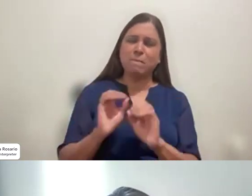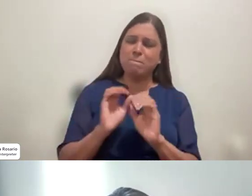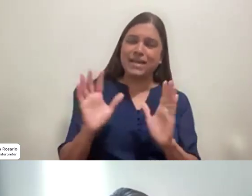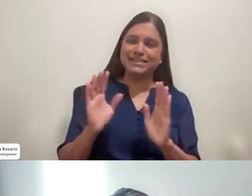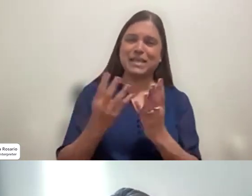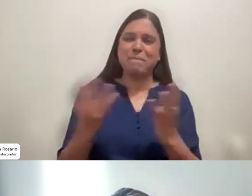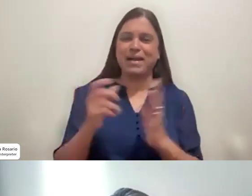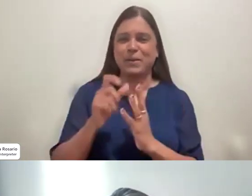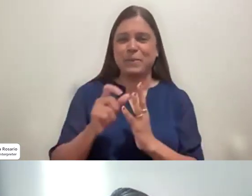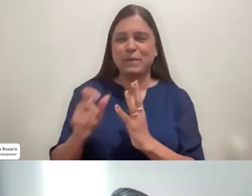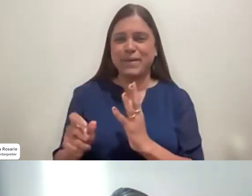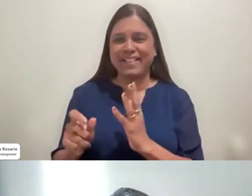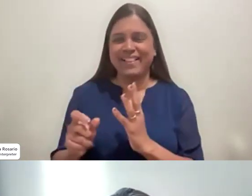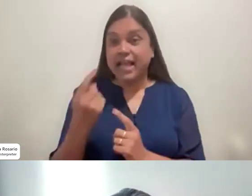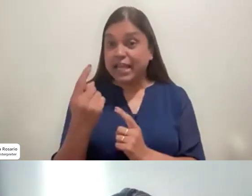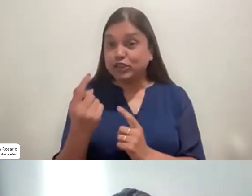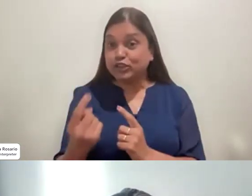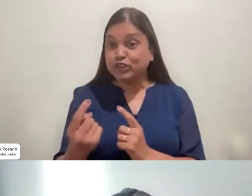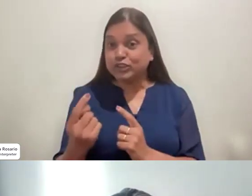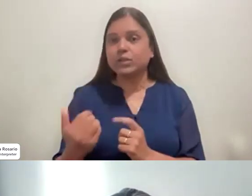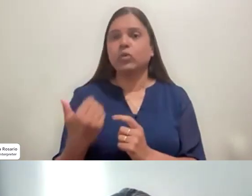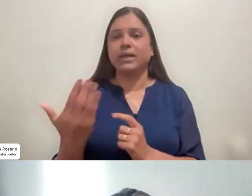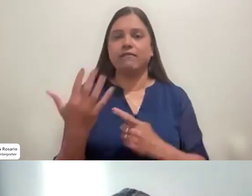So yeah, you each now have 5 minutes